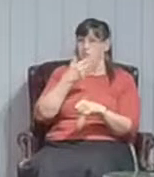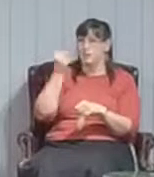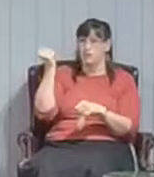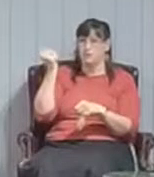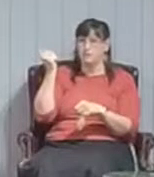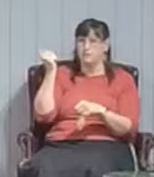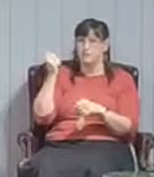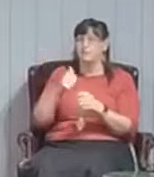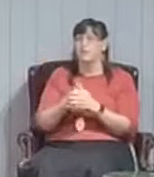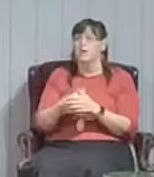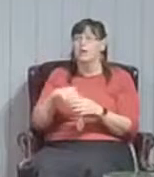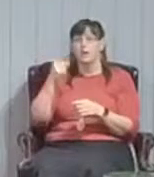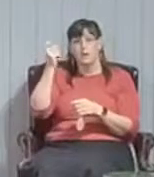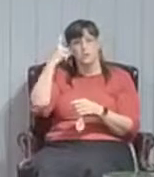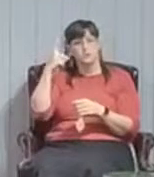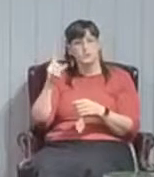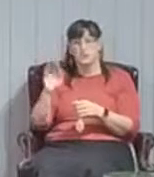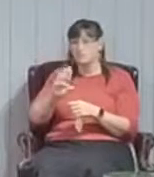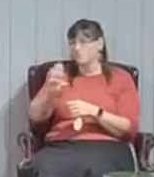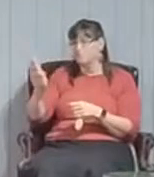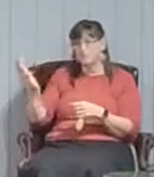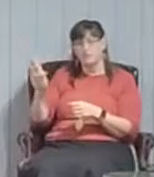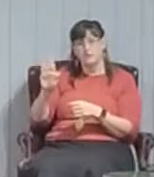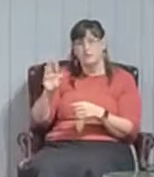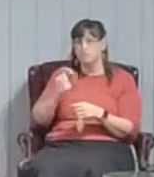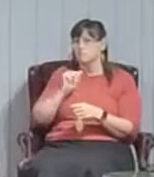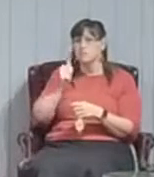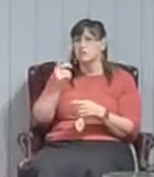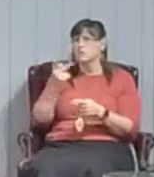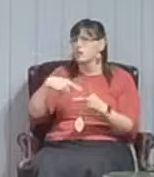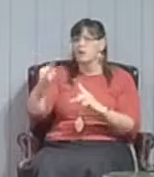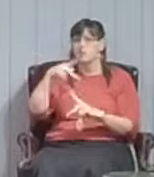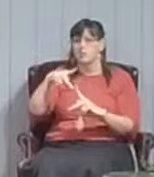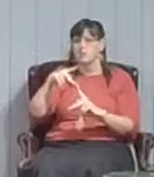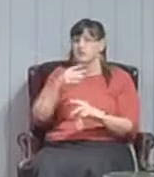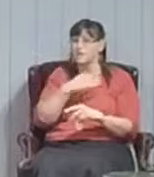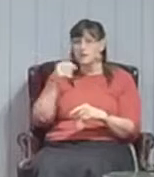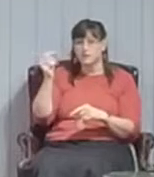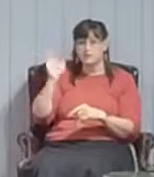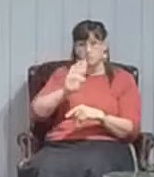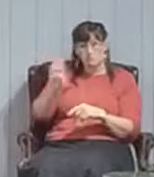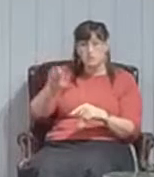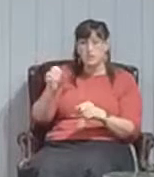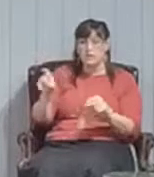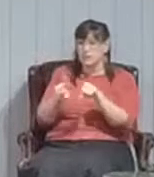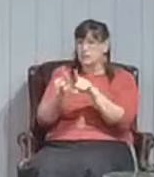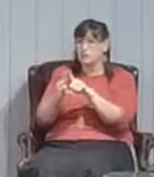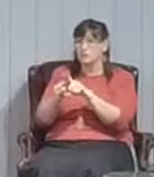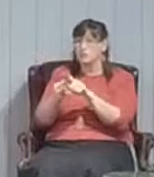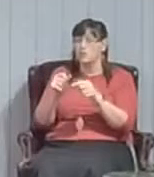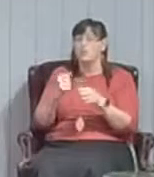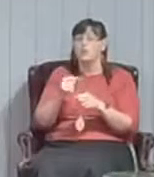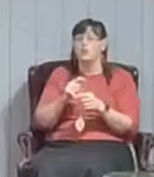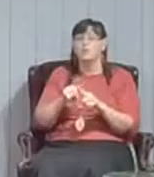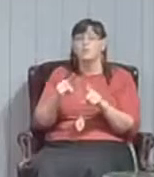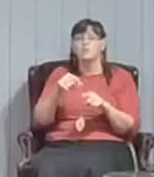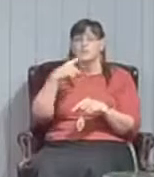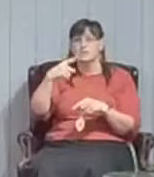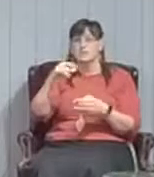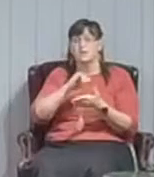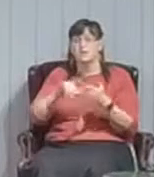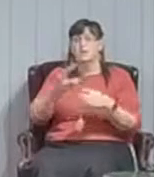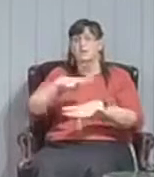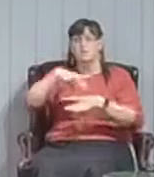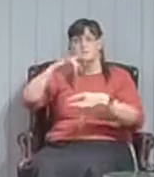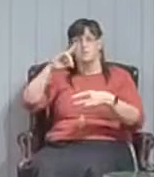I understand that they weren't perfect, and they understood that they weren't perfect, but I can tell you that a